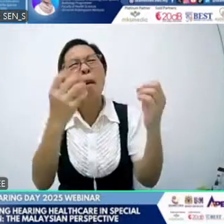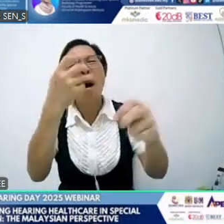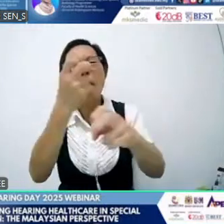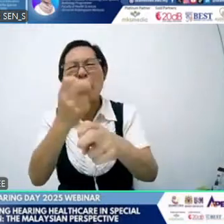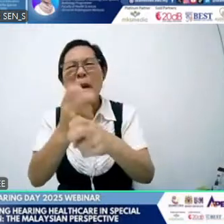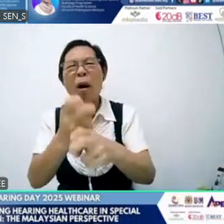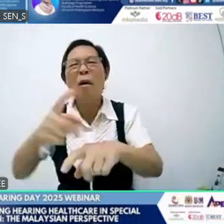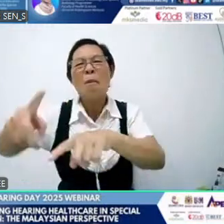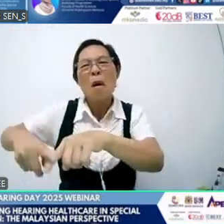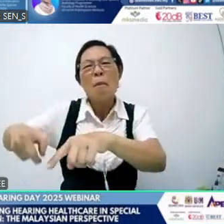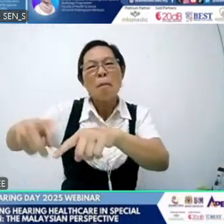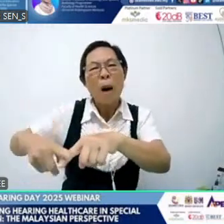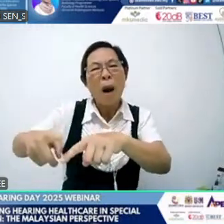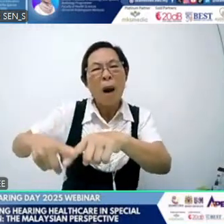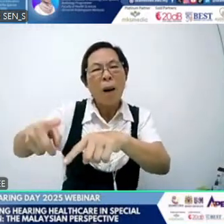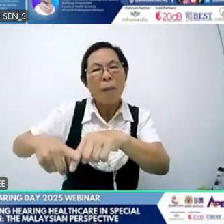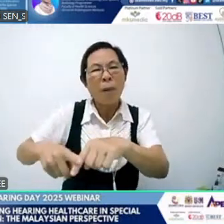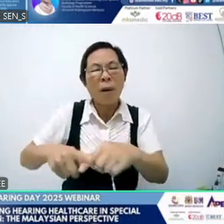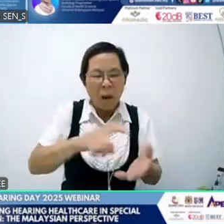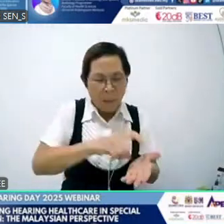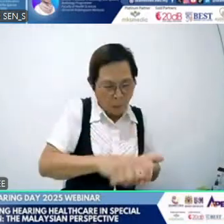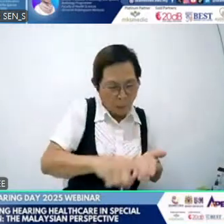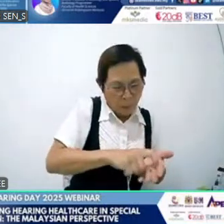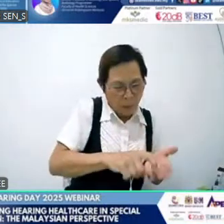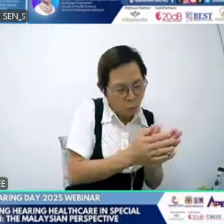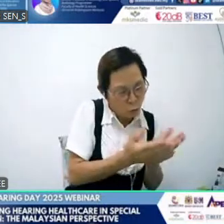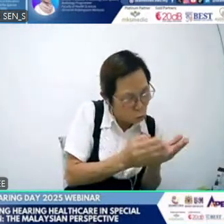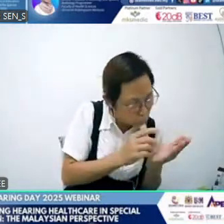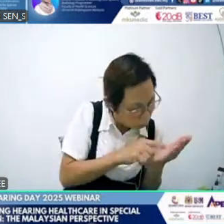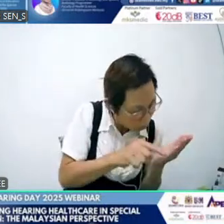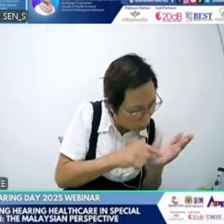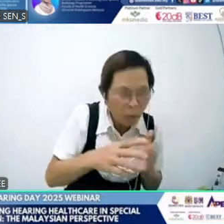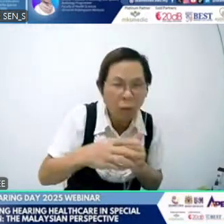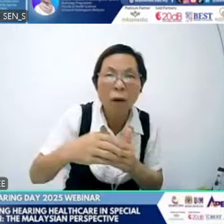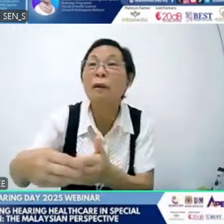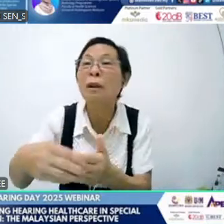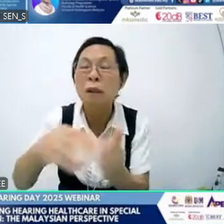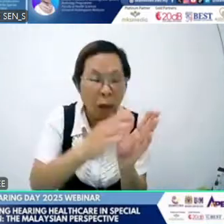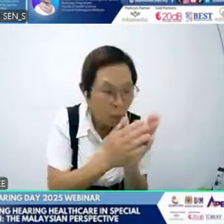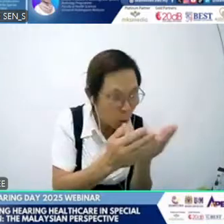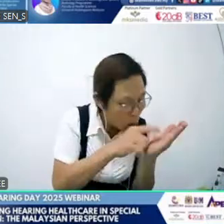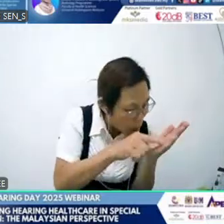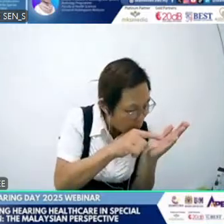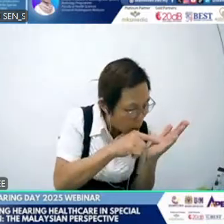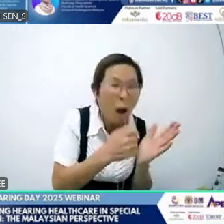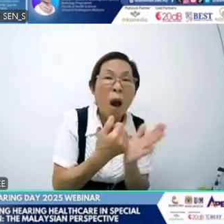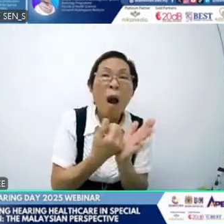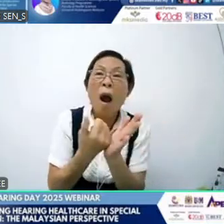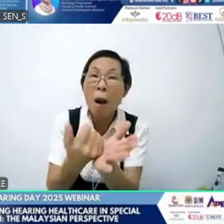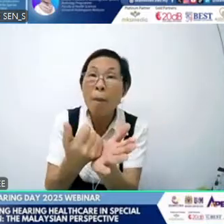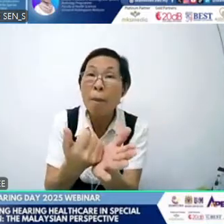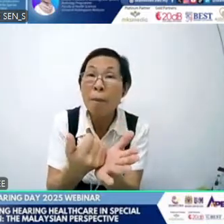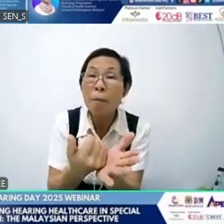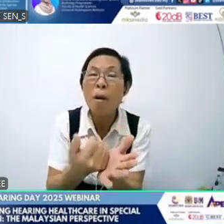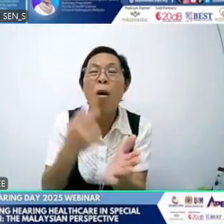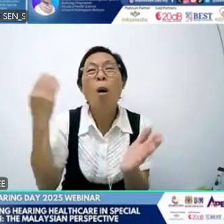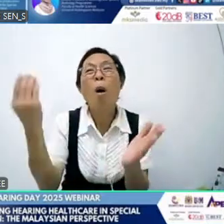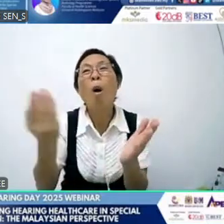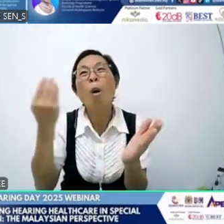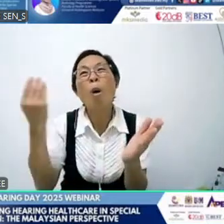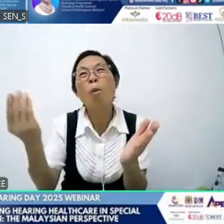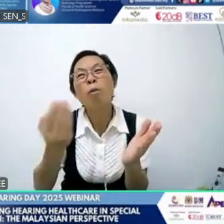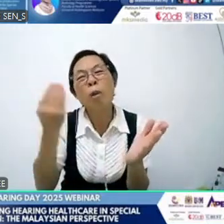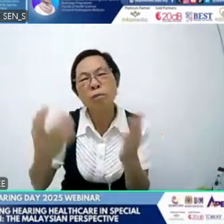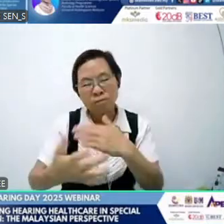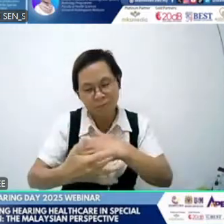on printed manual for guidance. While these manuals are meant to help, they often use